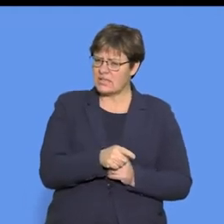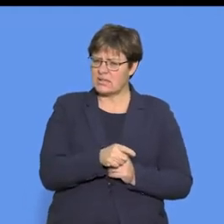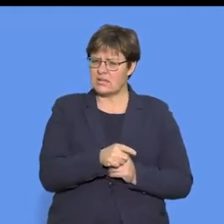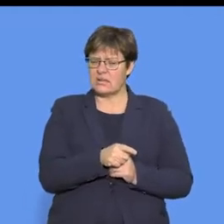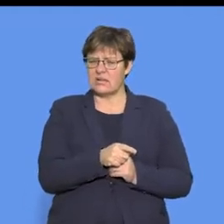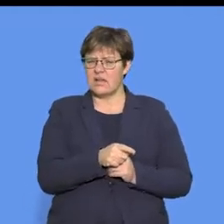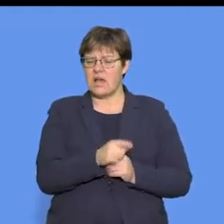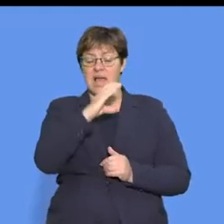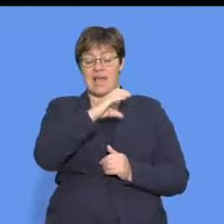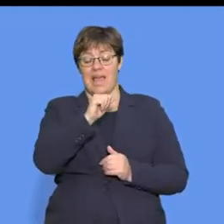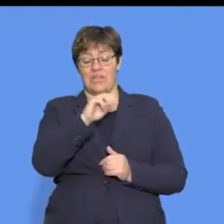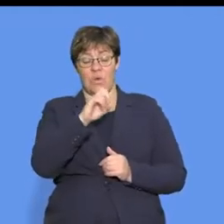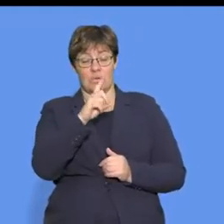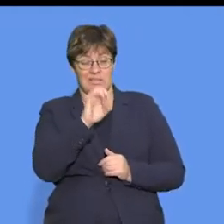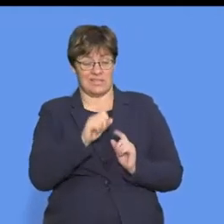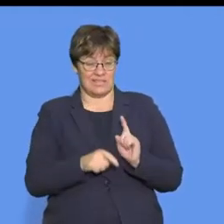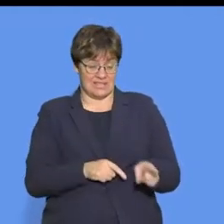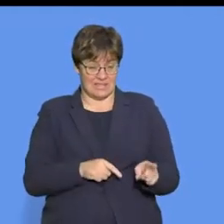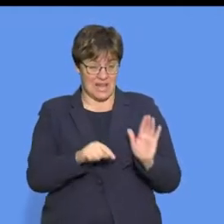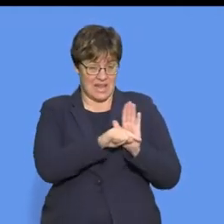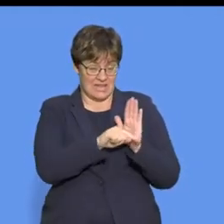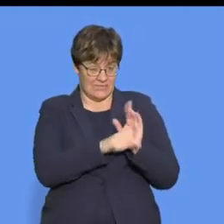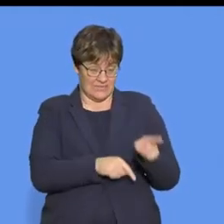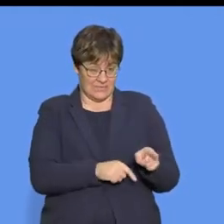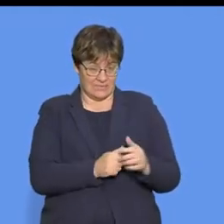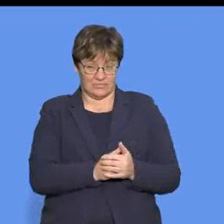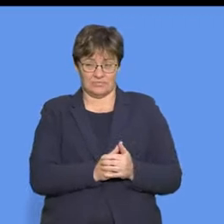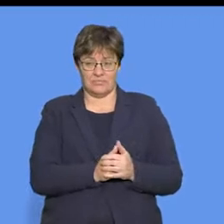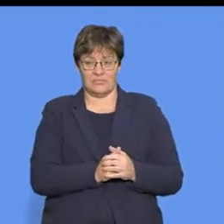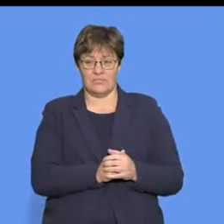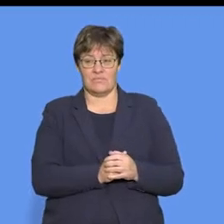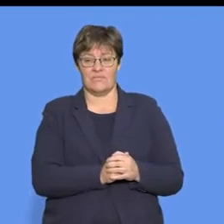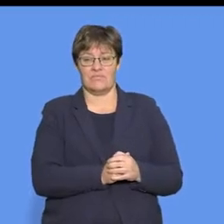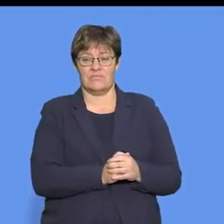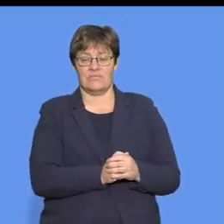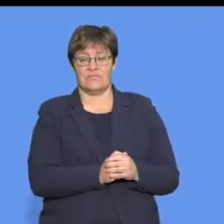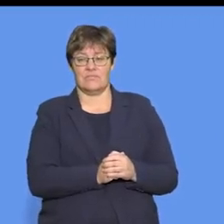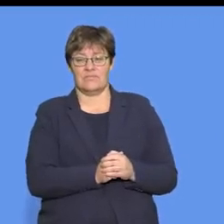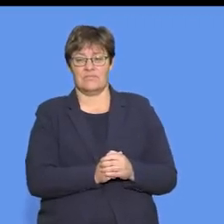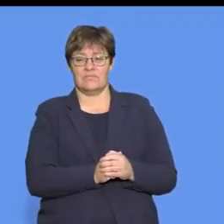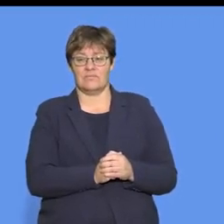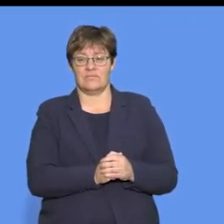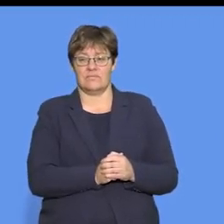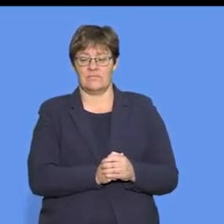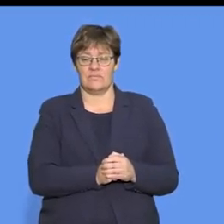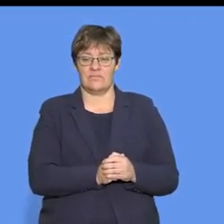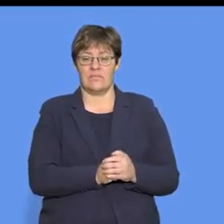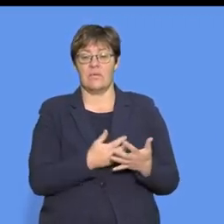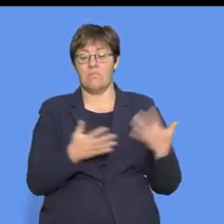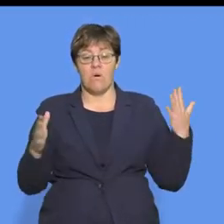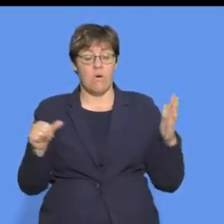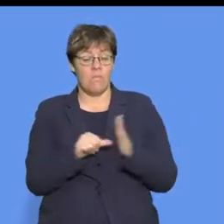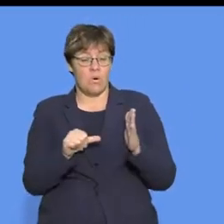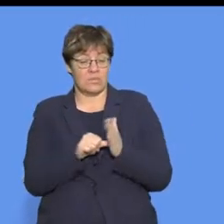this is the cathode. So let's just put that in. So we've got it. And